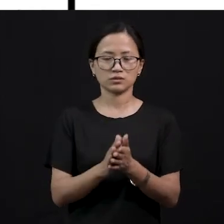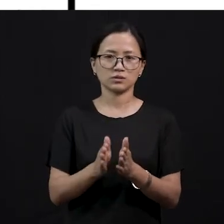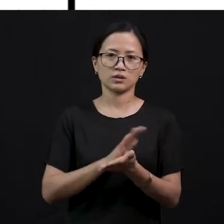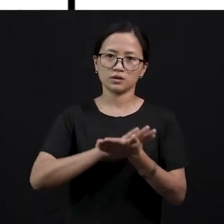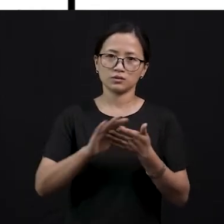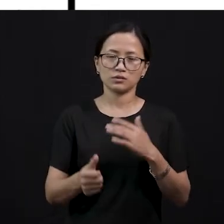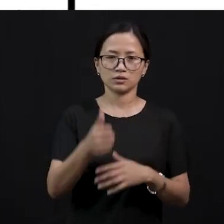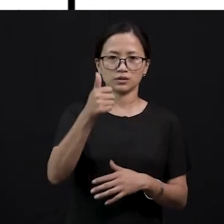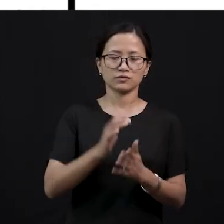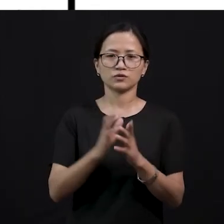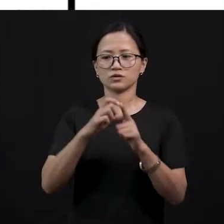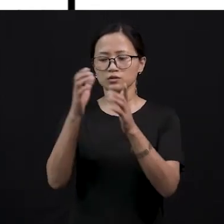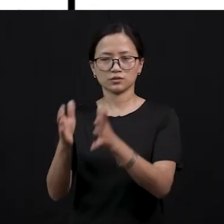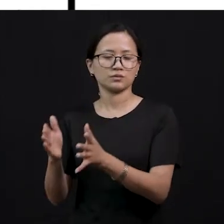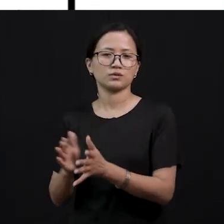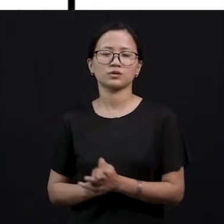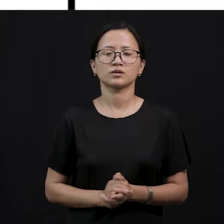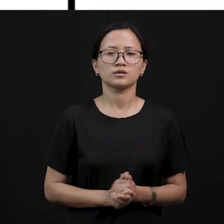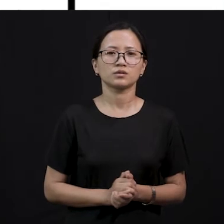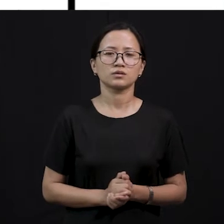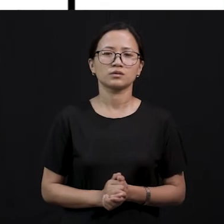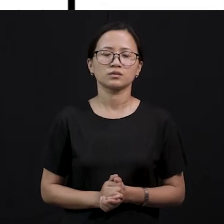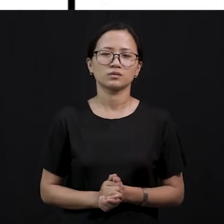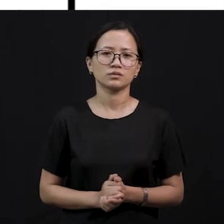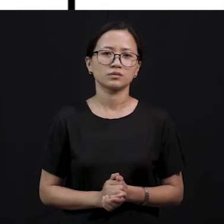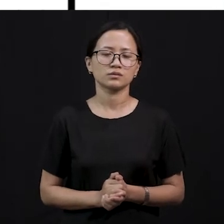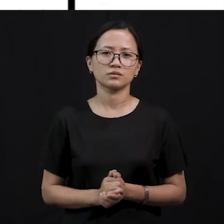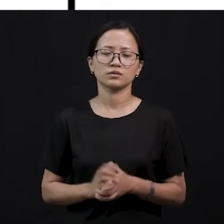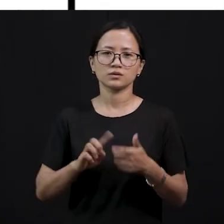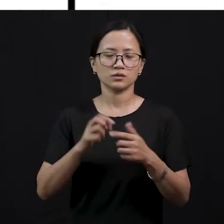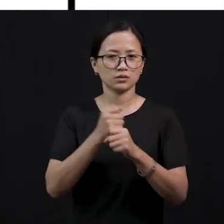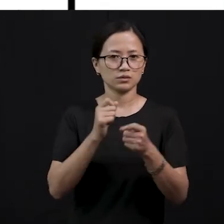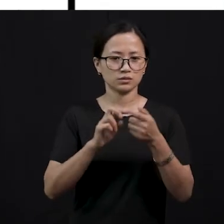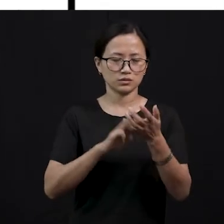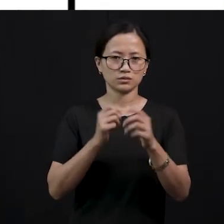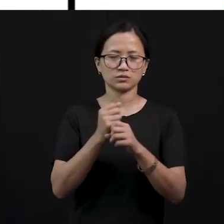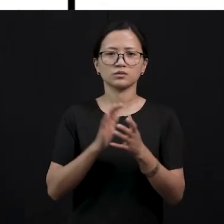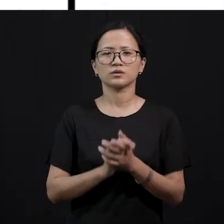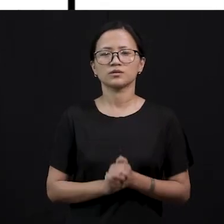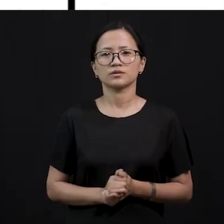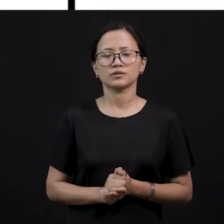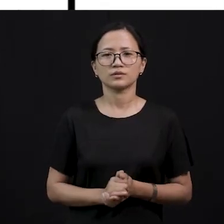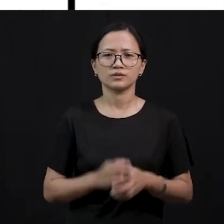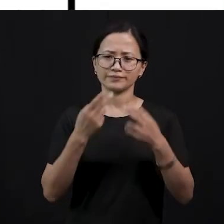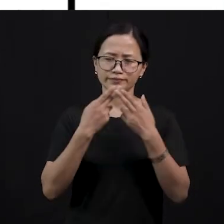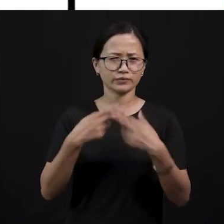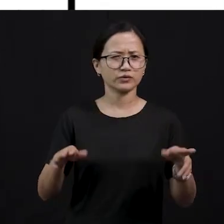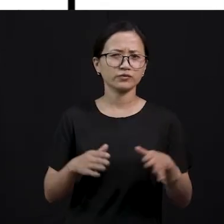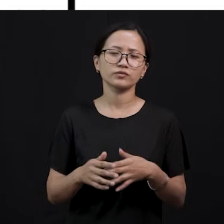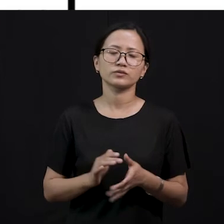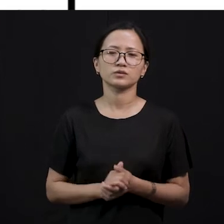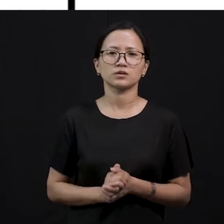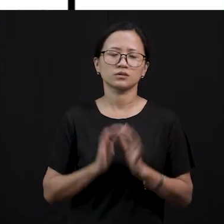Now, if it's a matter of urgency, which means it's affecting somebody's life or somebody's freedom,